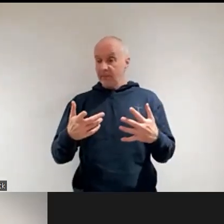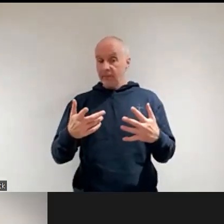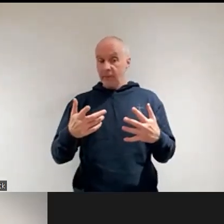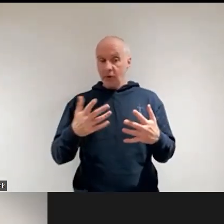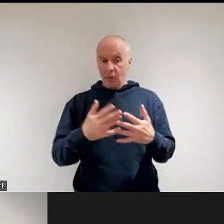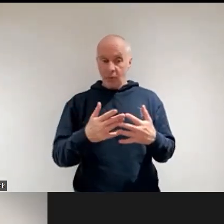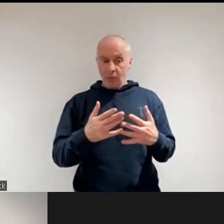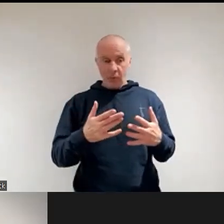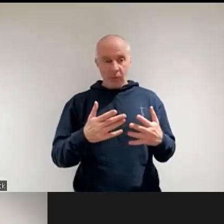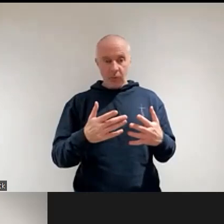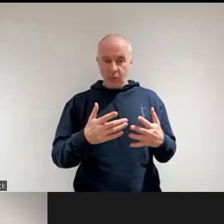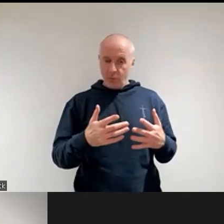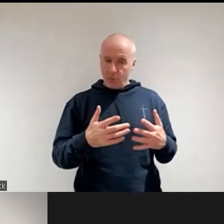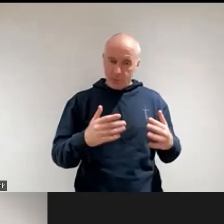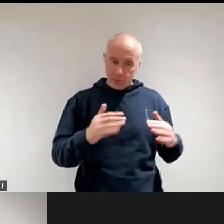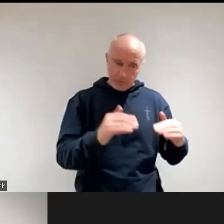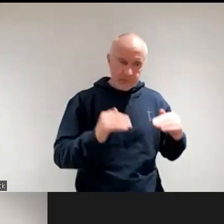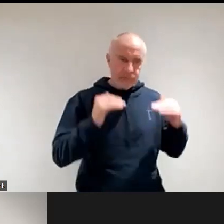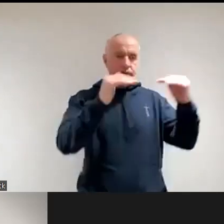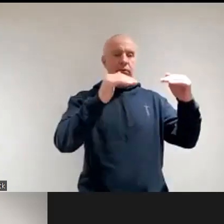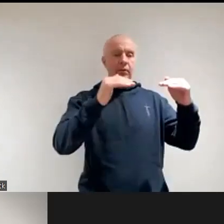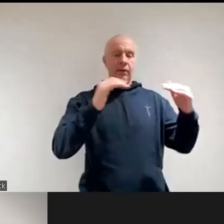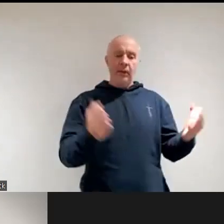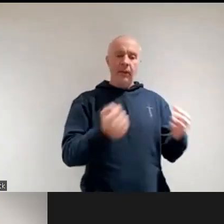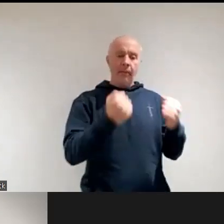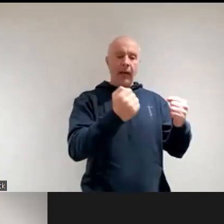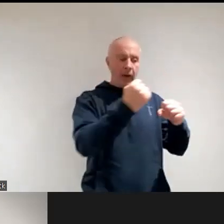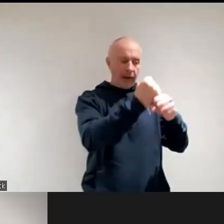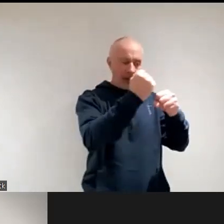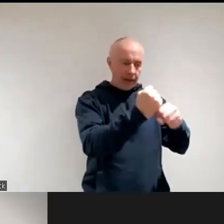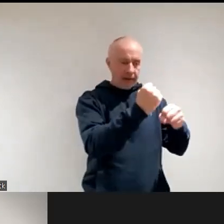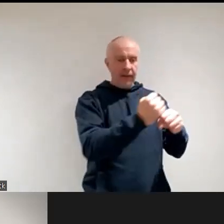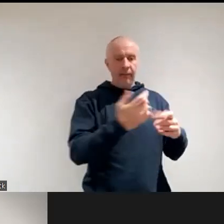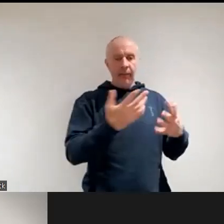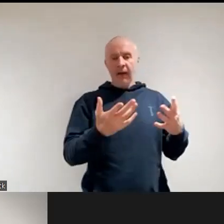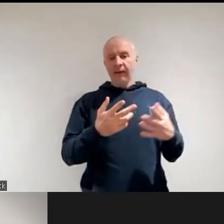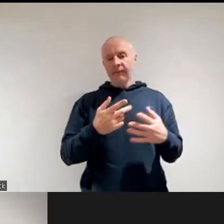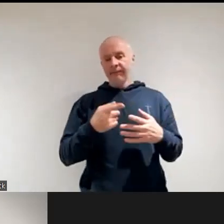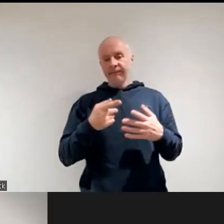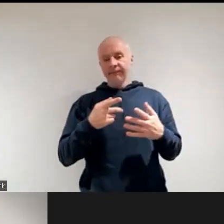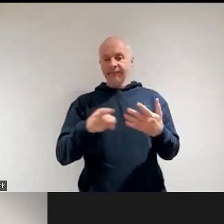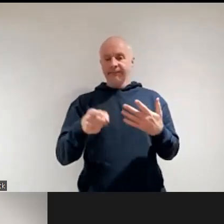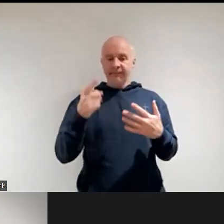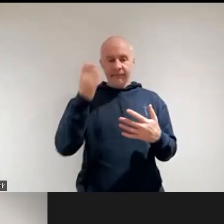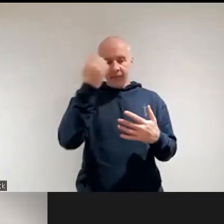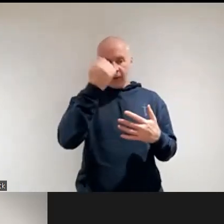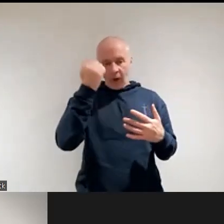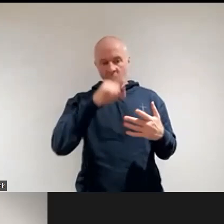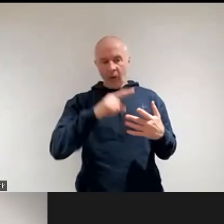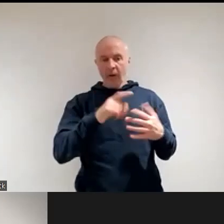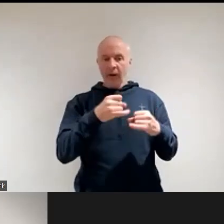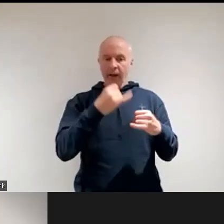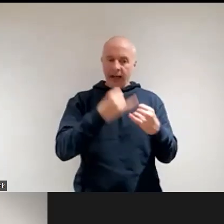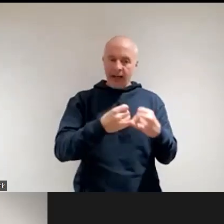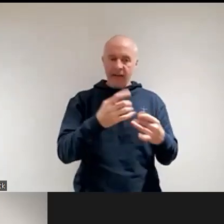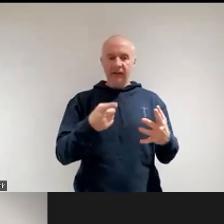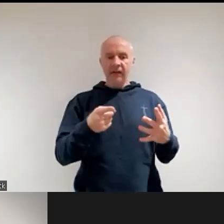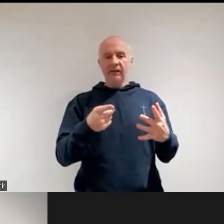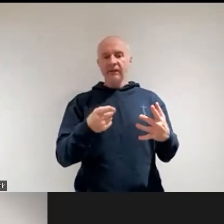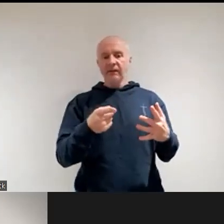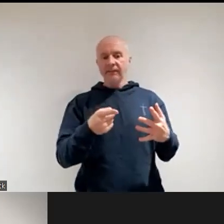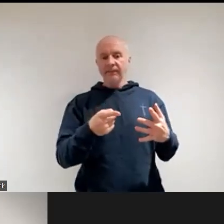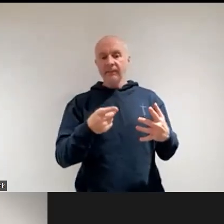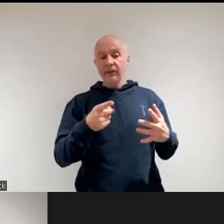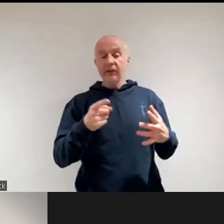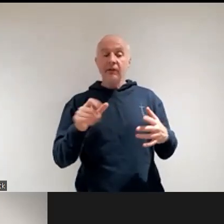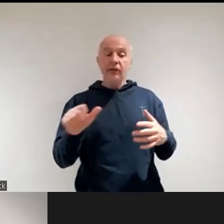their power production just by using the traditional fuels. They should also ramp up all their renewable